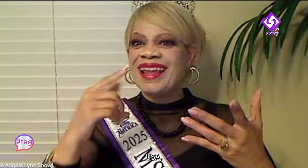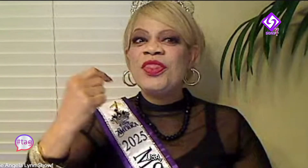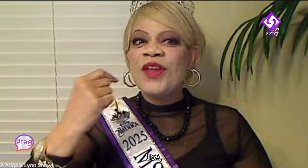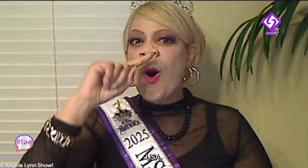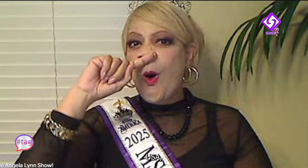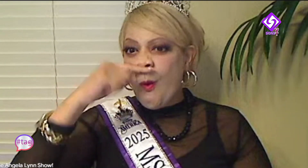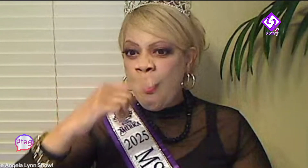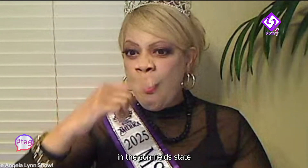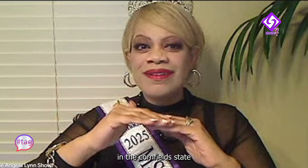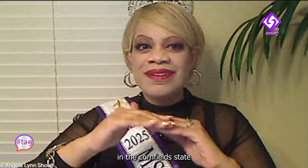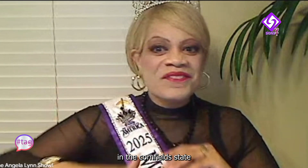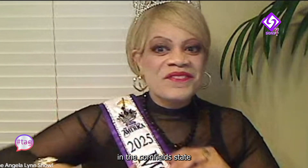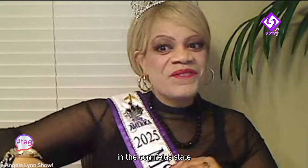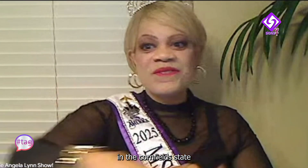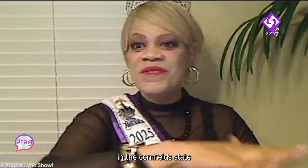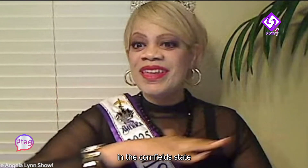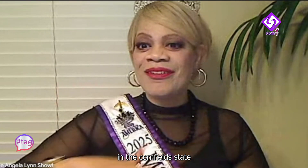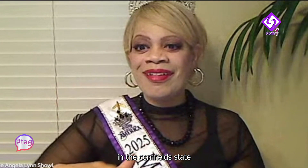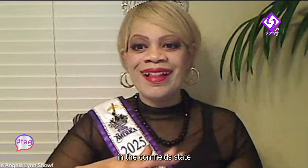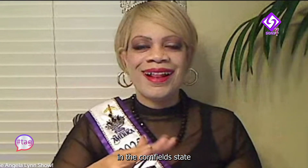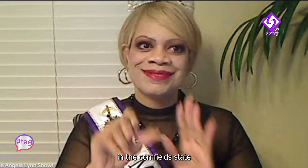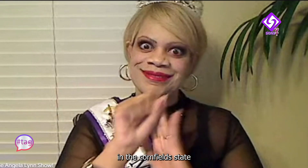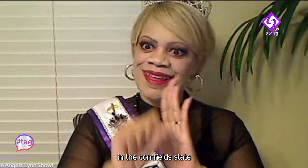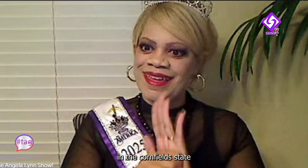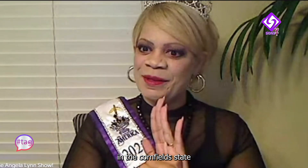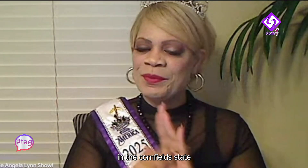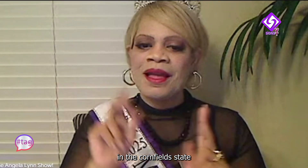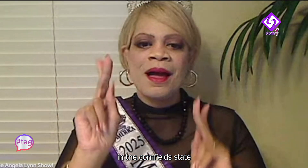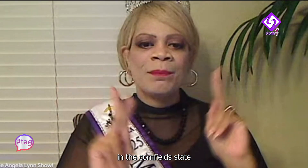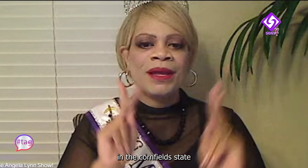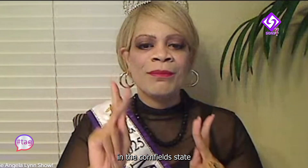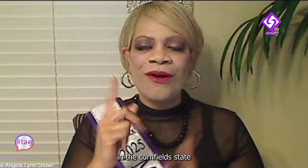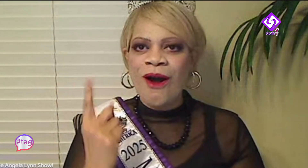USA, in the cornfield state.